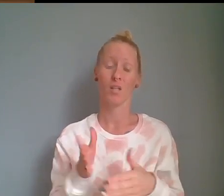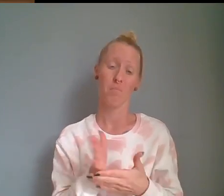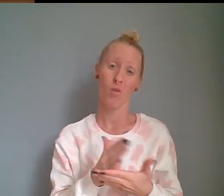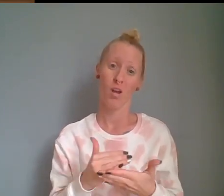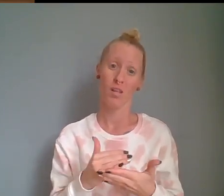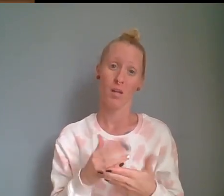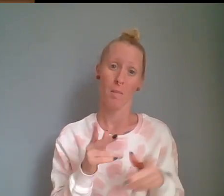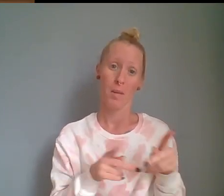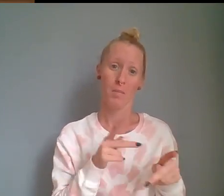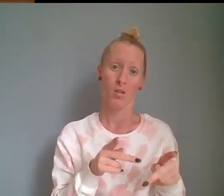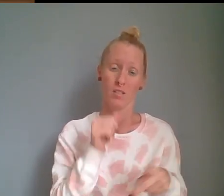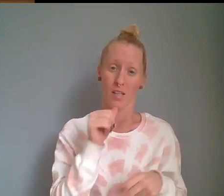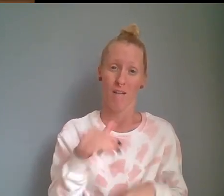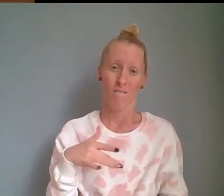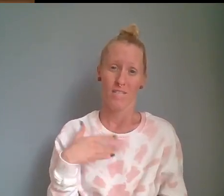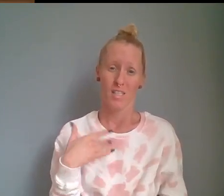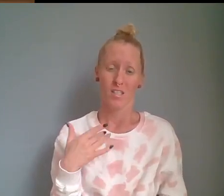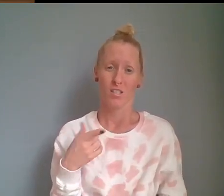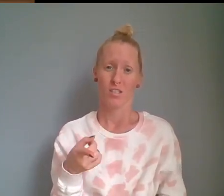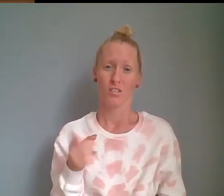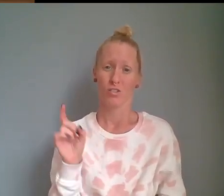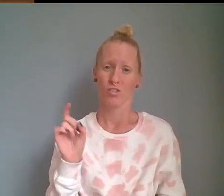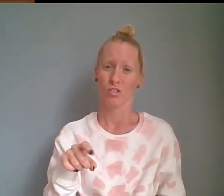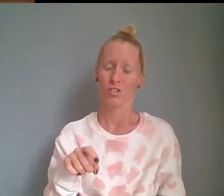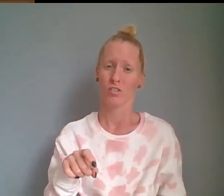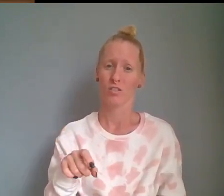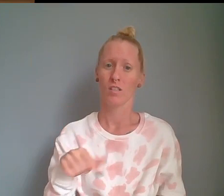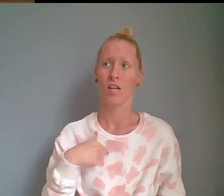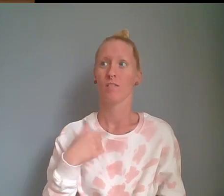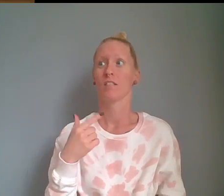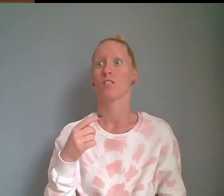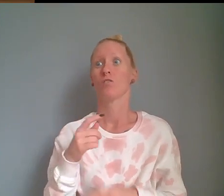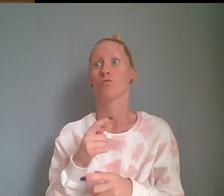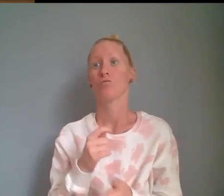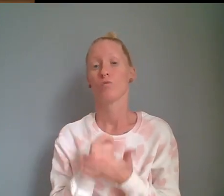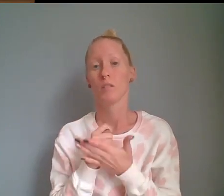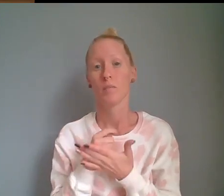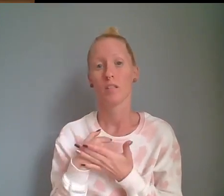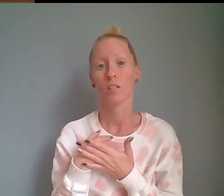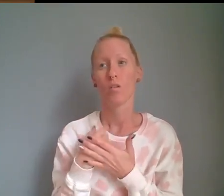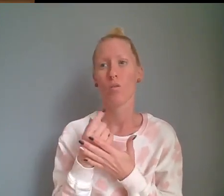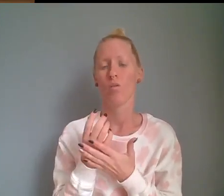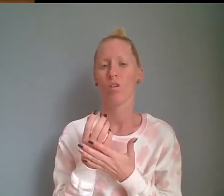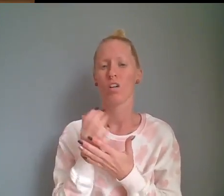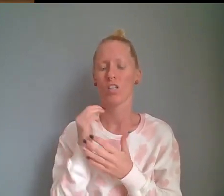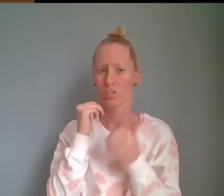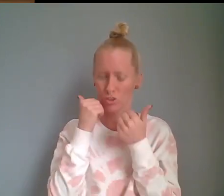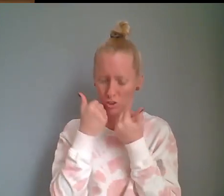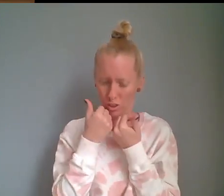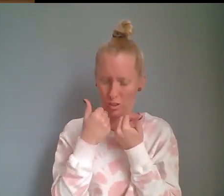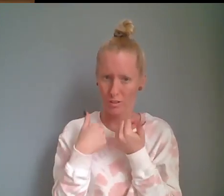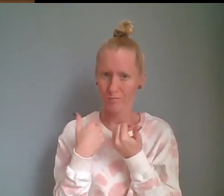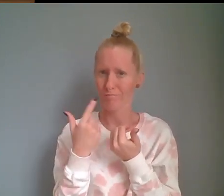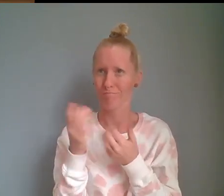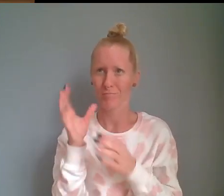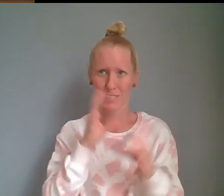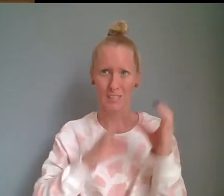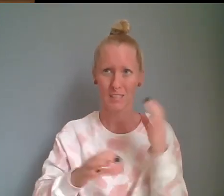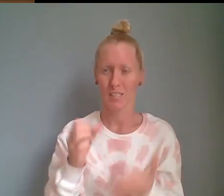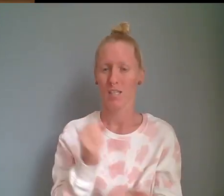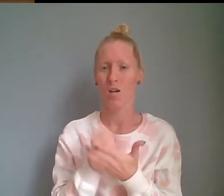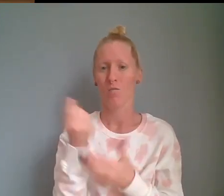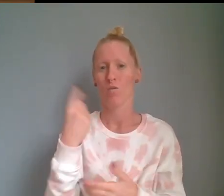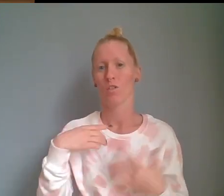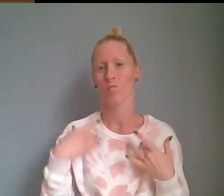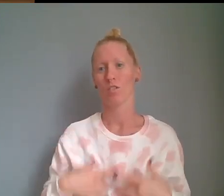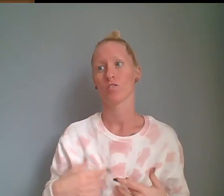people don't feel as though they should have to get treatment, or they're ashamed of getting treatment or seeking help for depression, and so